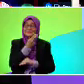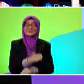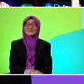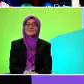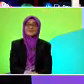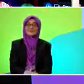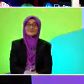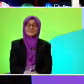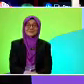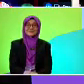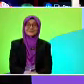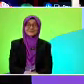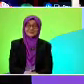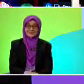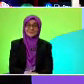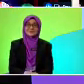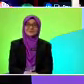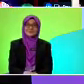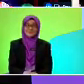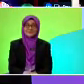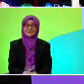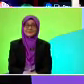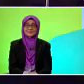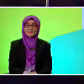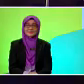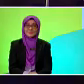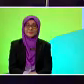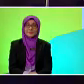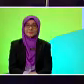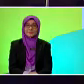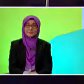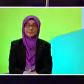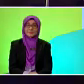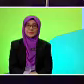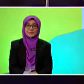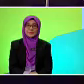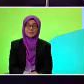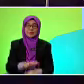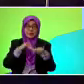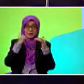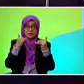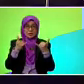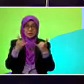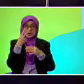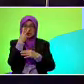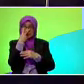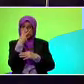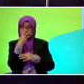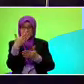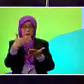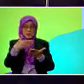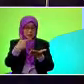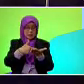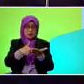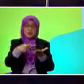of application of microorganism. Okay, all right. So we are going to look back at what we have learned just now,